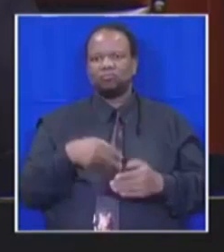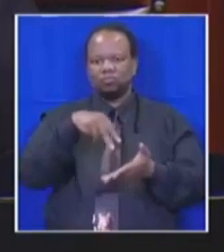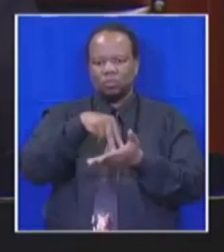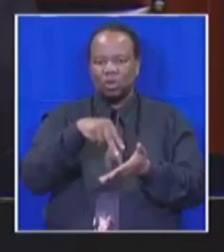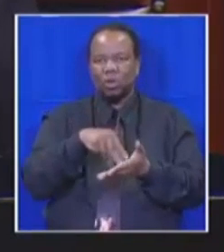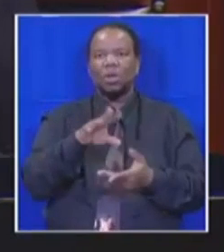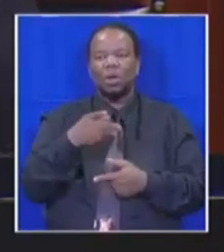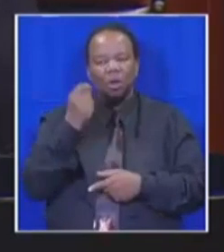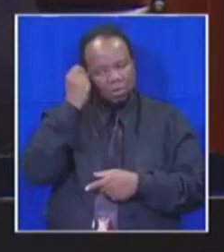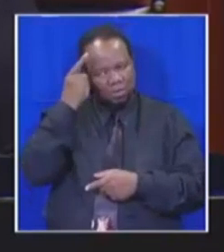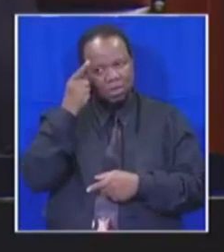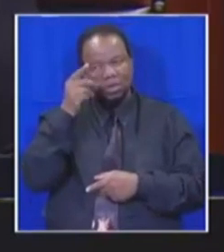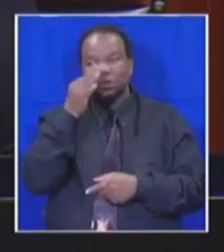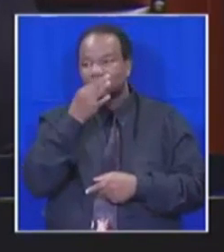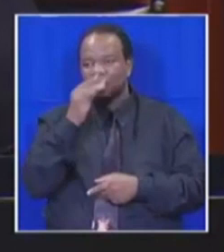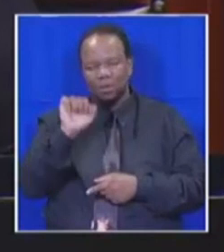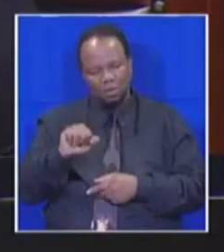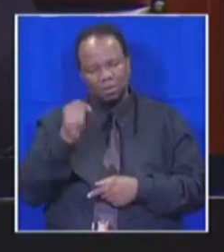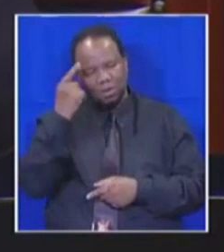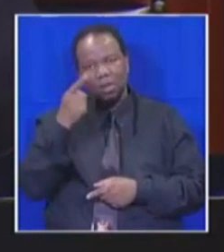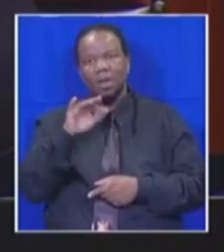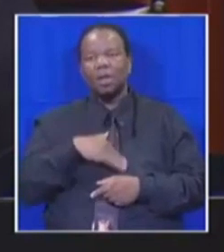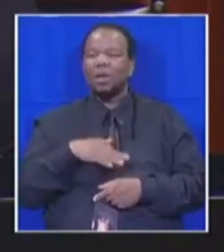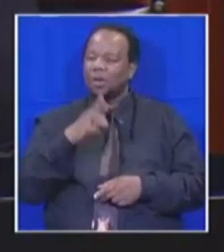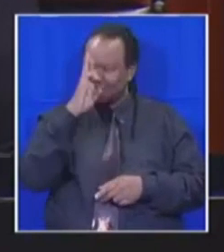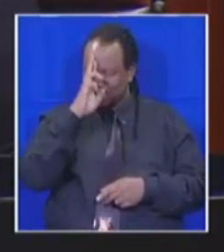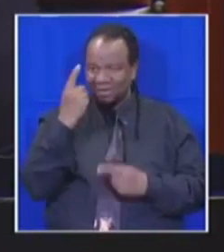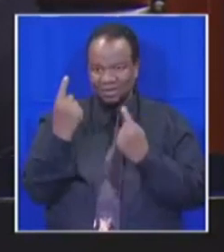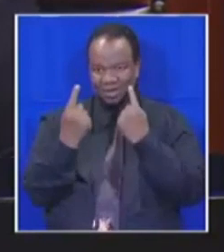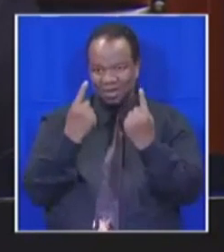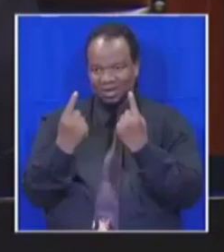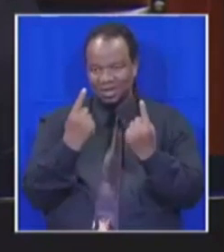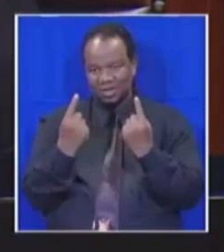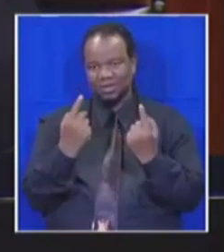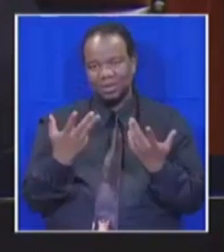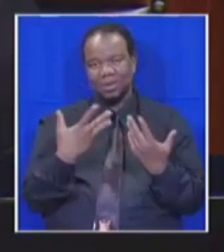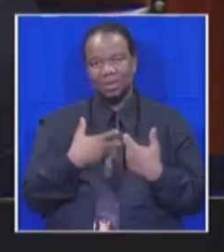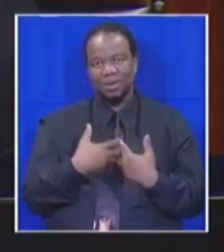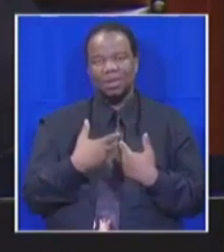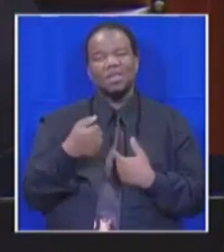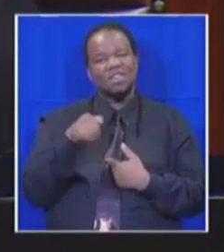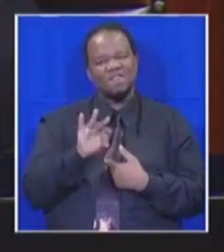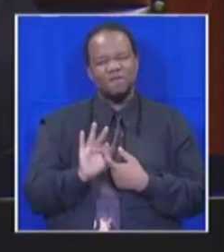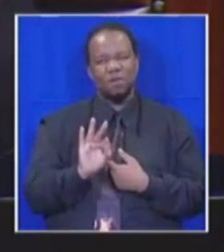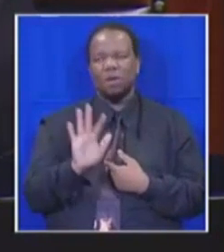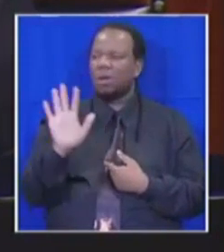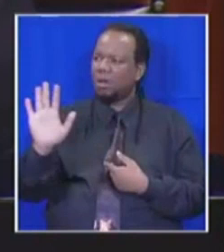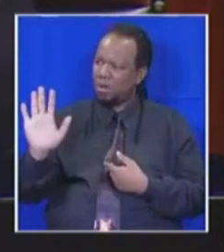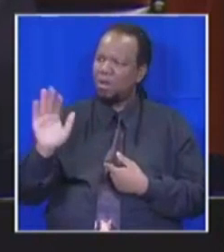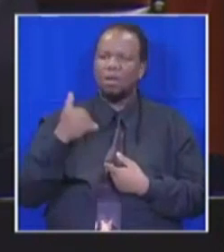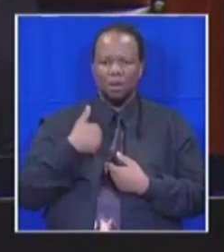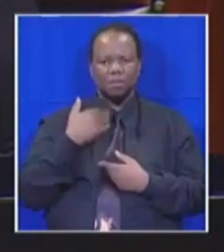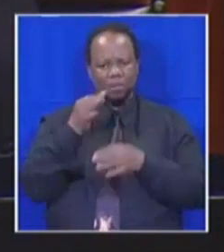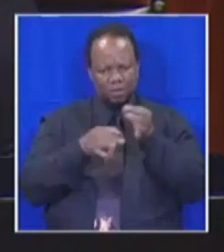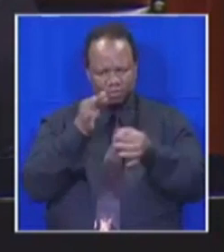what you are saying. Order, But Chair. let's all respect one another. Order, If it's Chair. not let me just explain